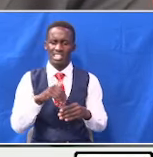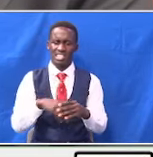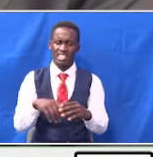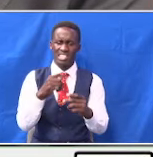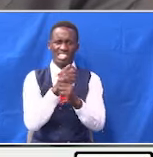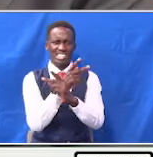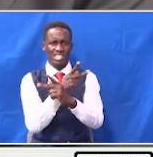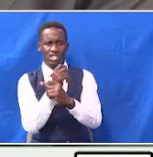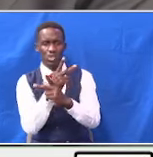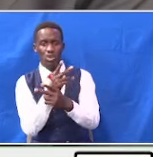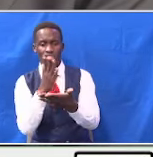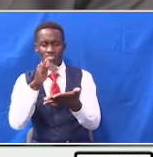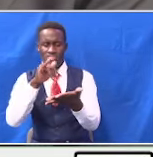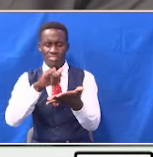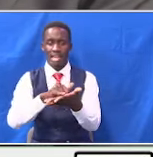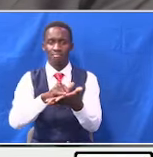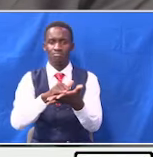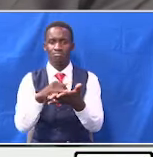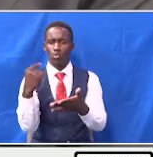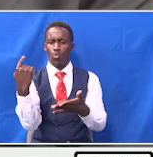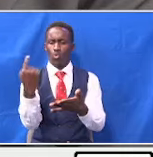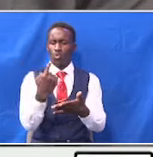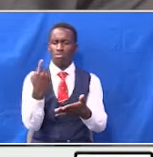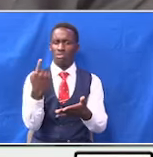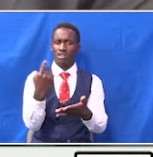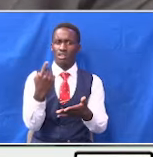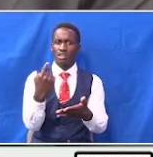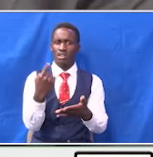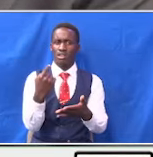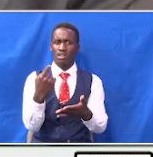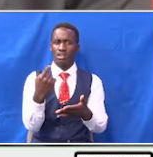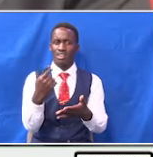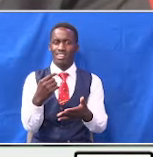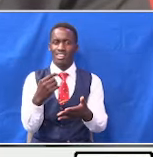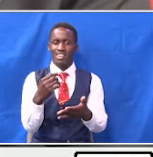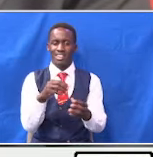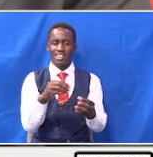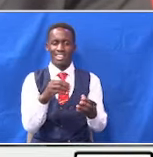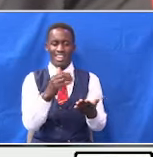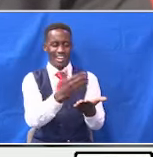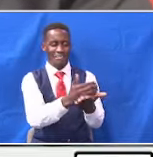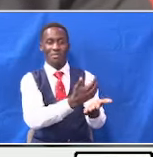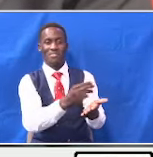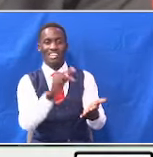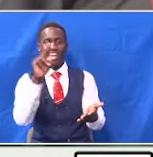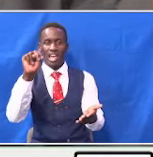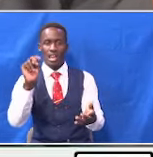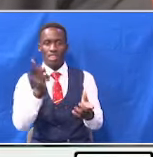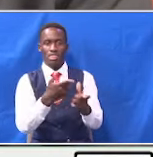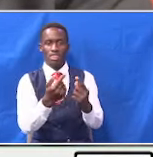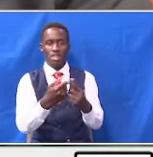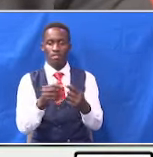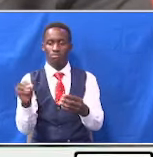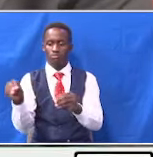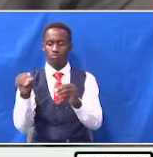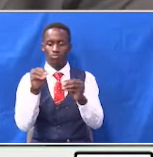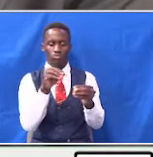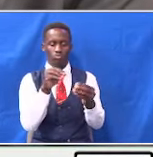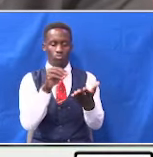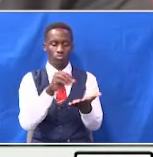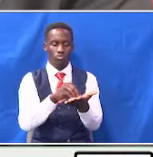wherever, that it is just, removing N and replacing it with S, which is not the